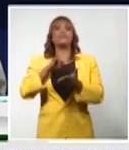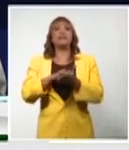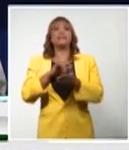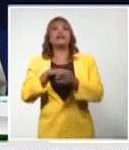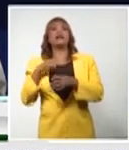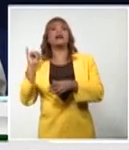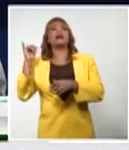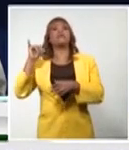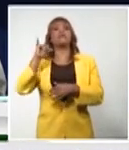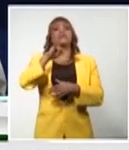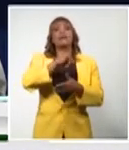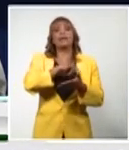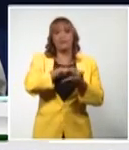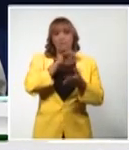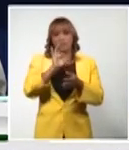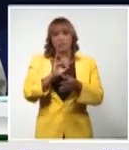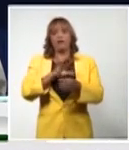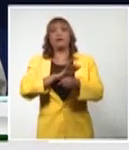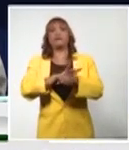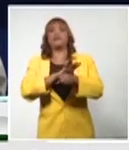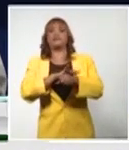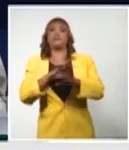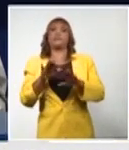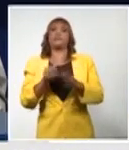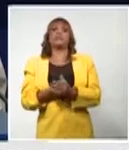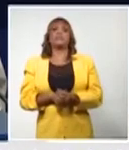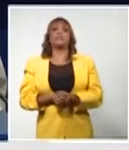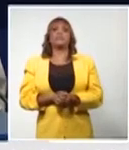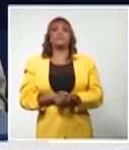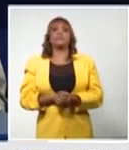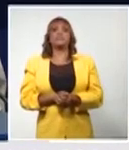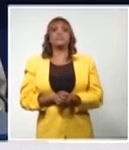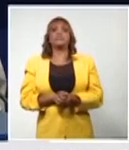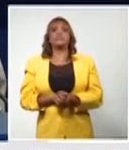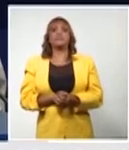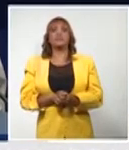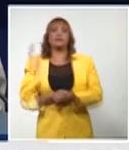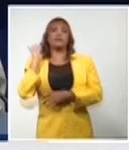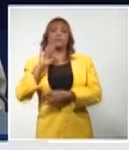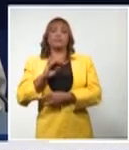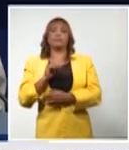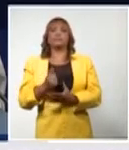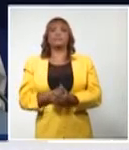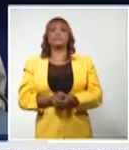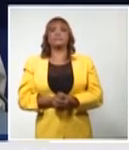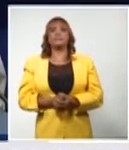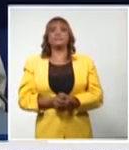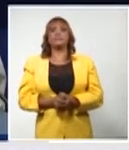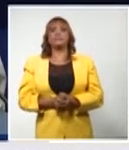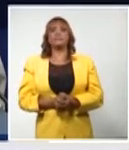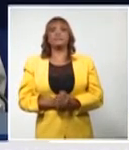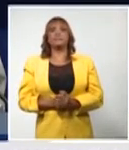to 212, or 8.1% of all confirmed cases.